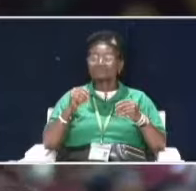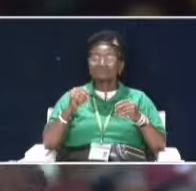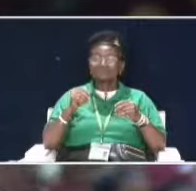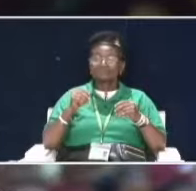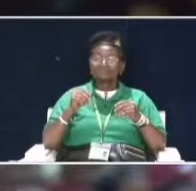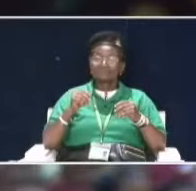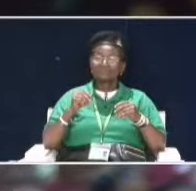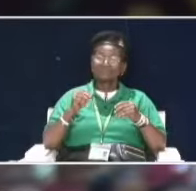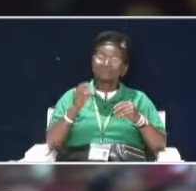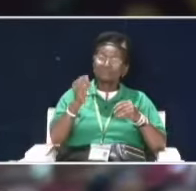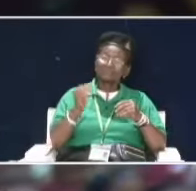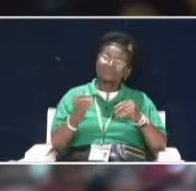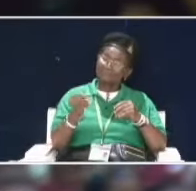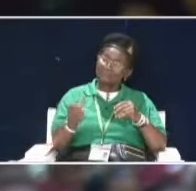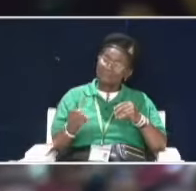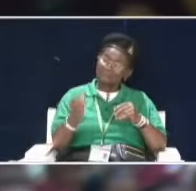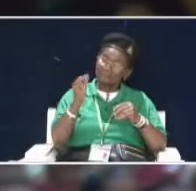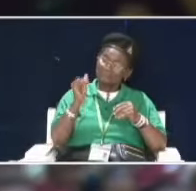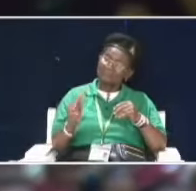Little by little,